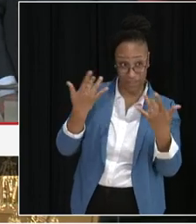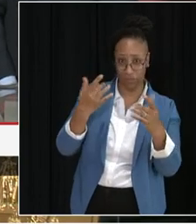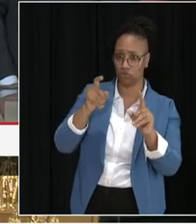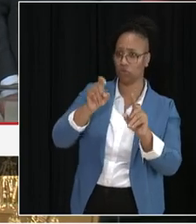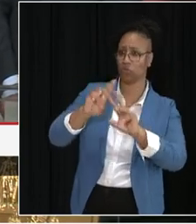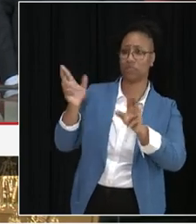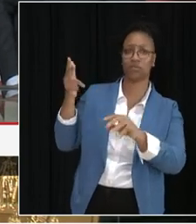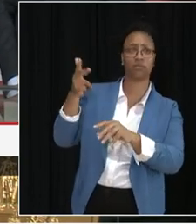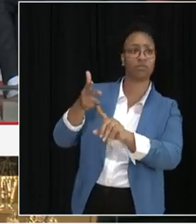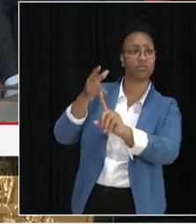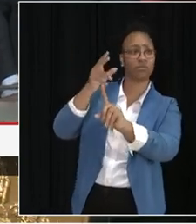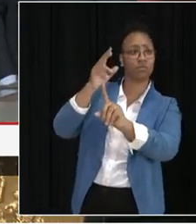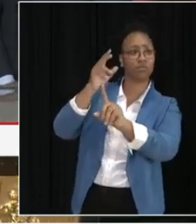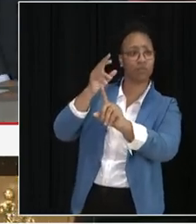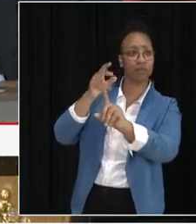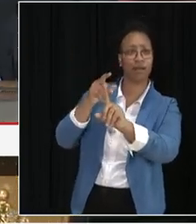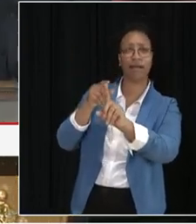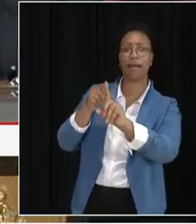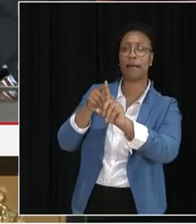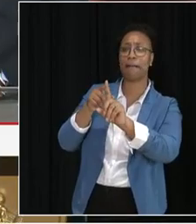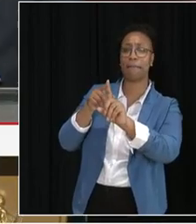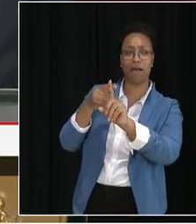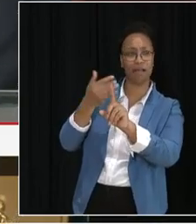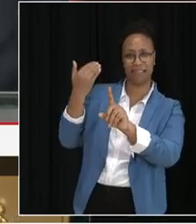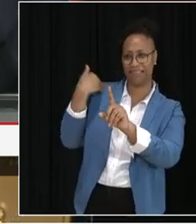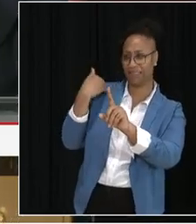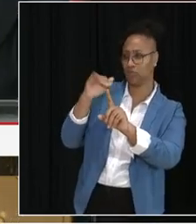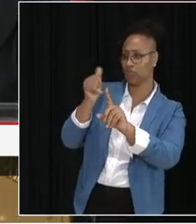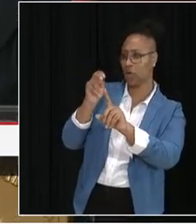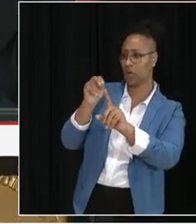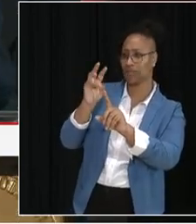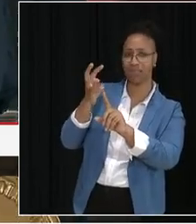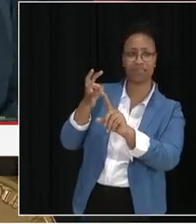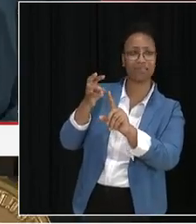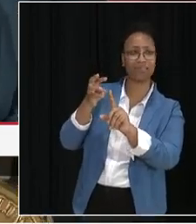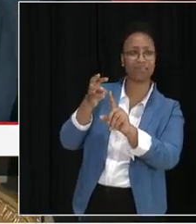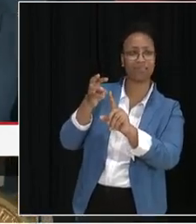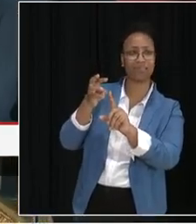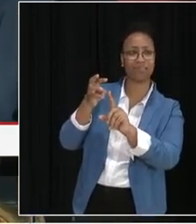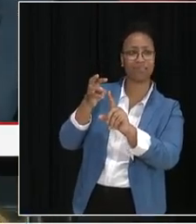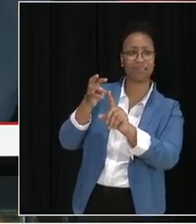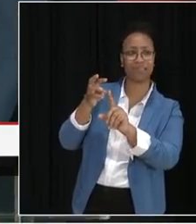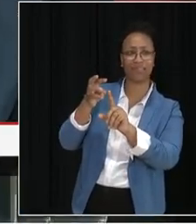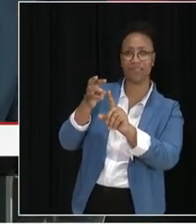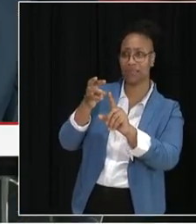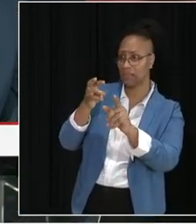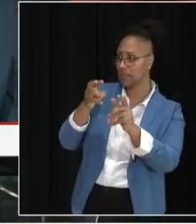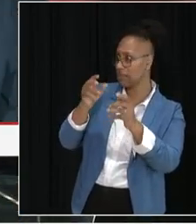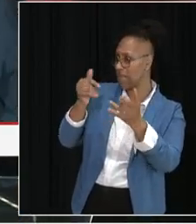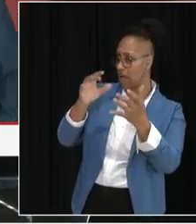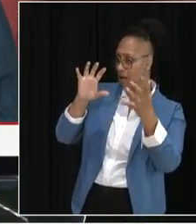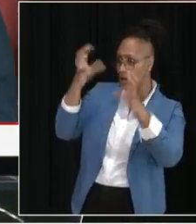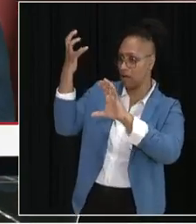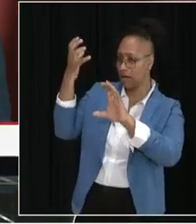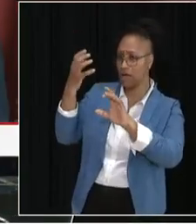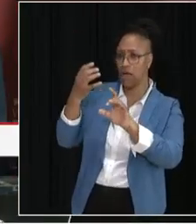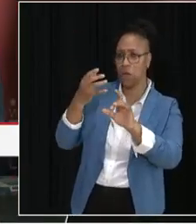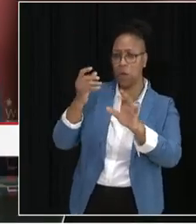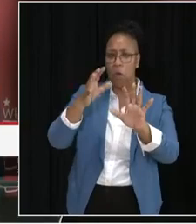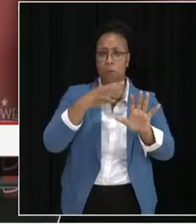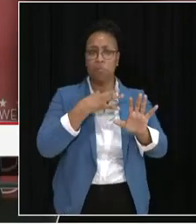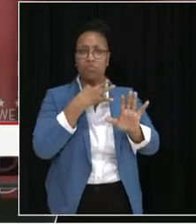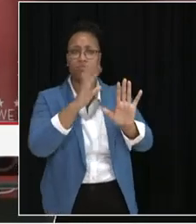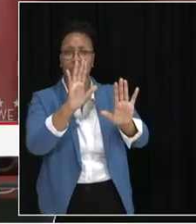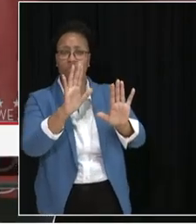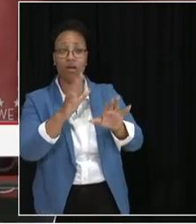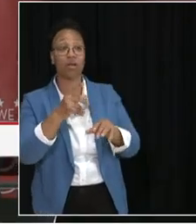January 6th and the important role that they played that day? Well, they played an important role that day. They